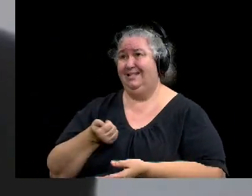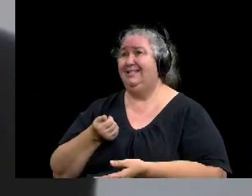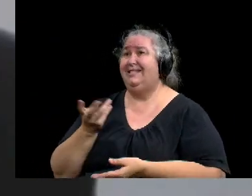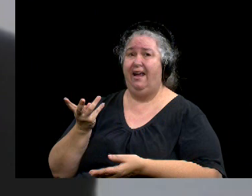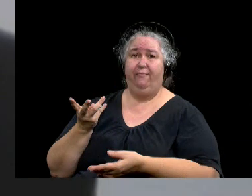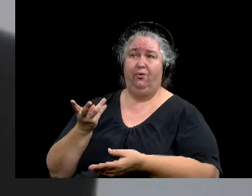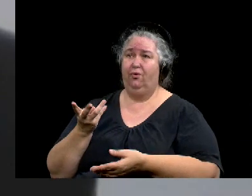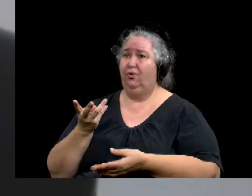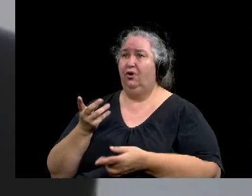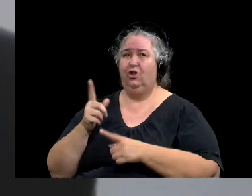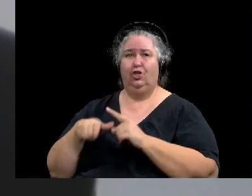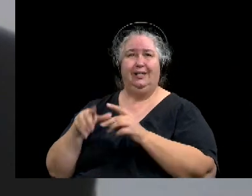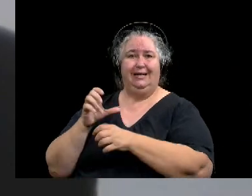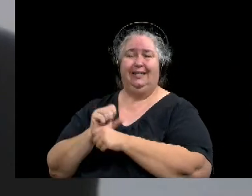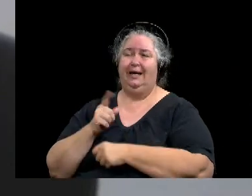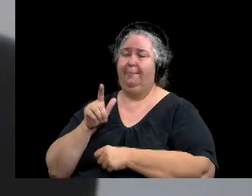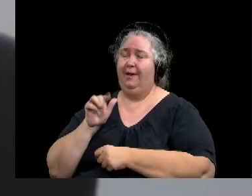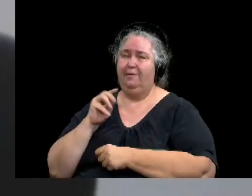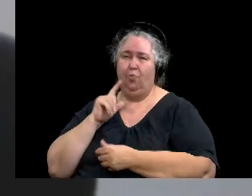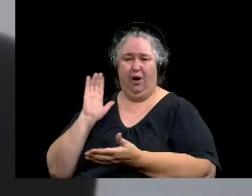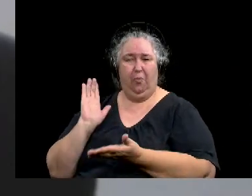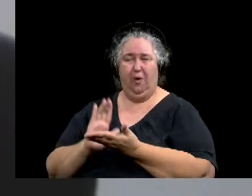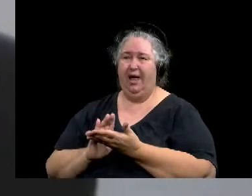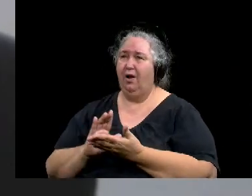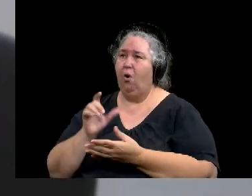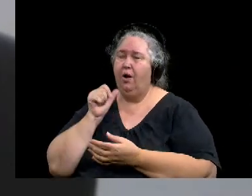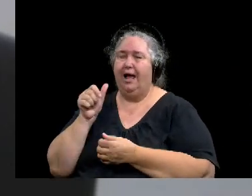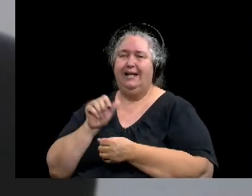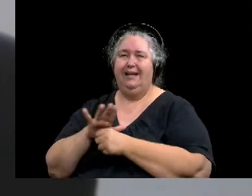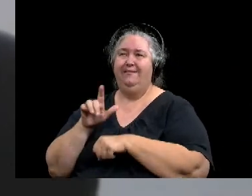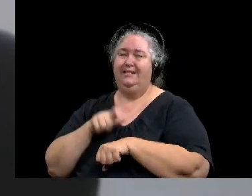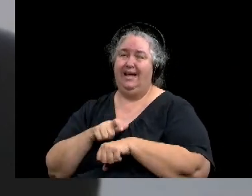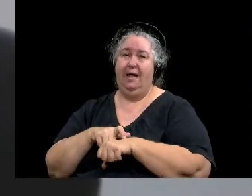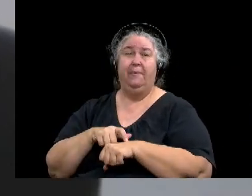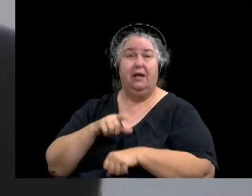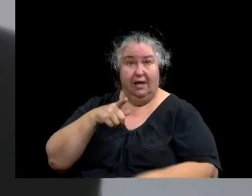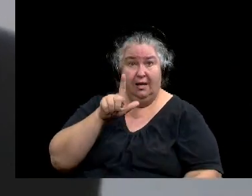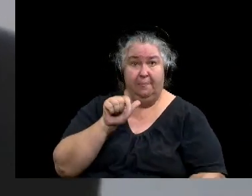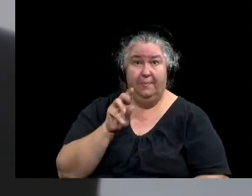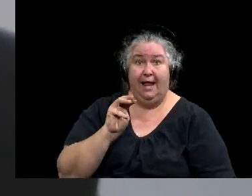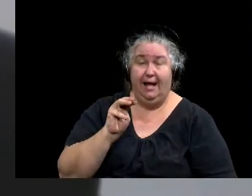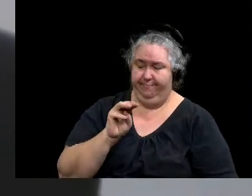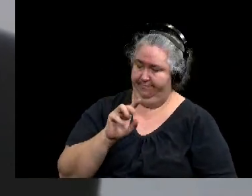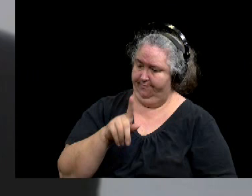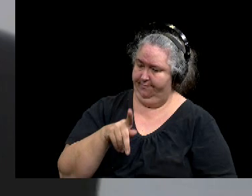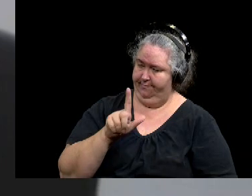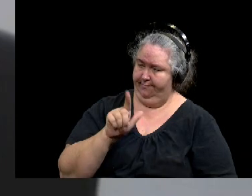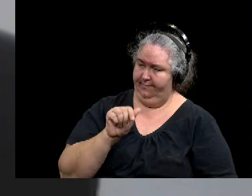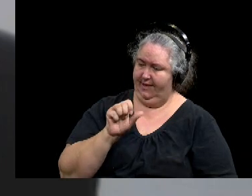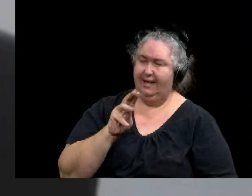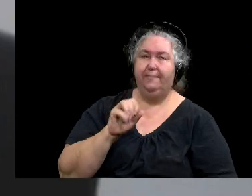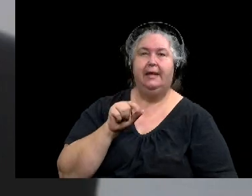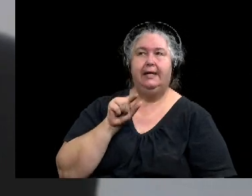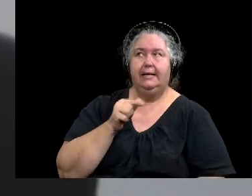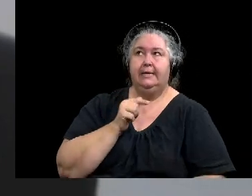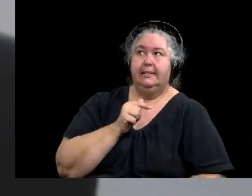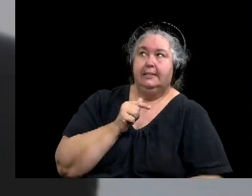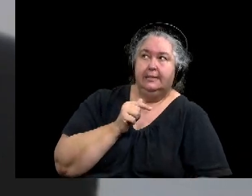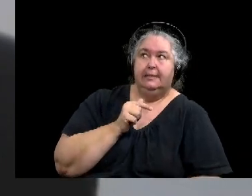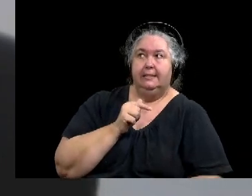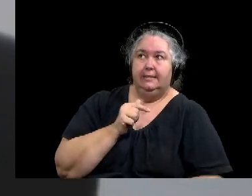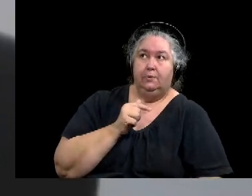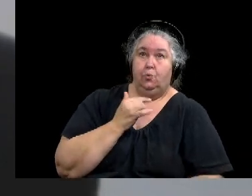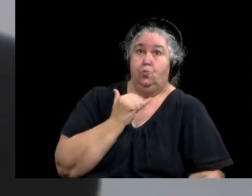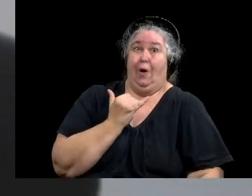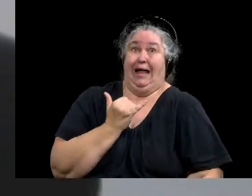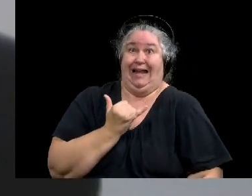to get plasma or plasma in a timely fashion. And plasma, to remind you, is perhaps the most effective therapy that we